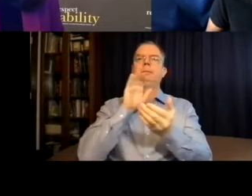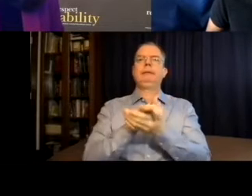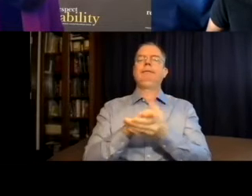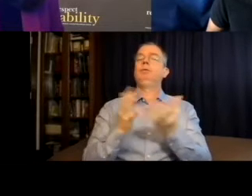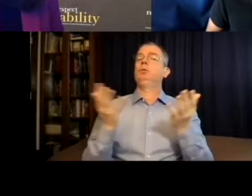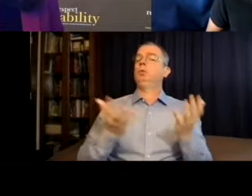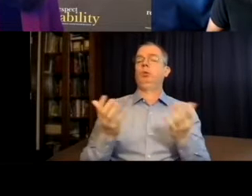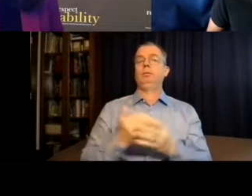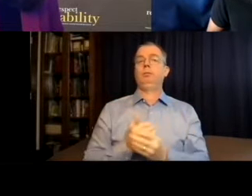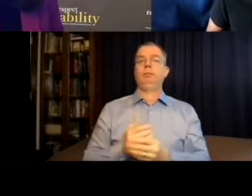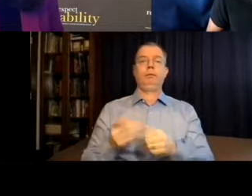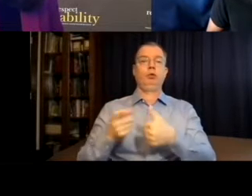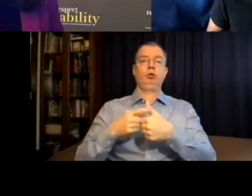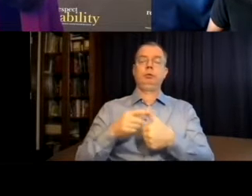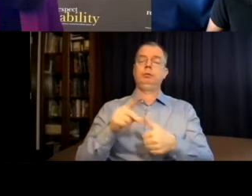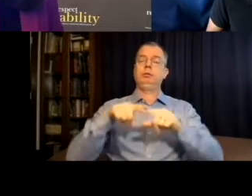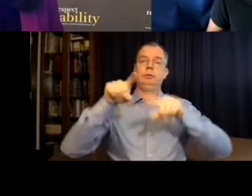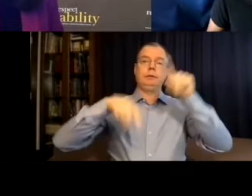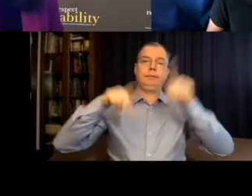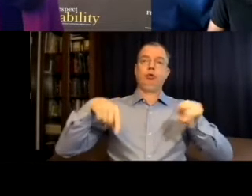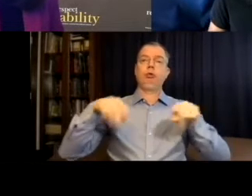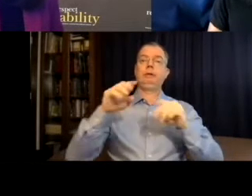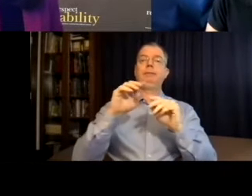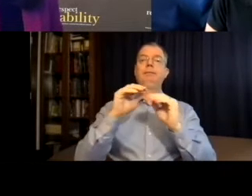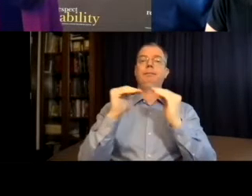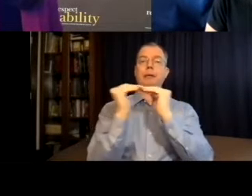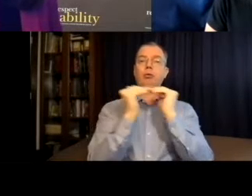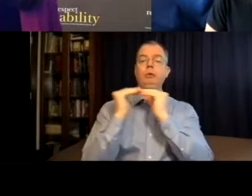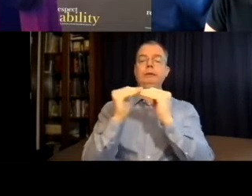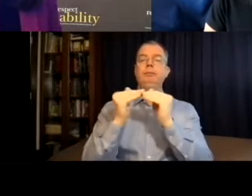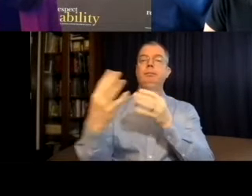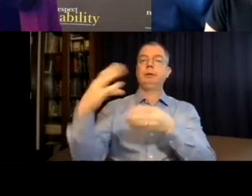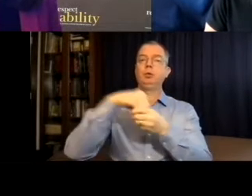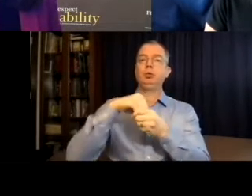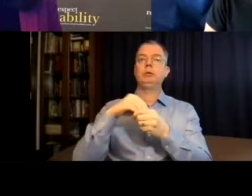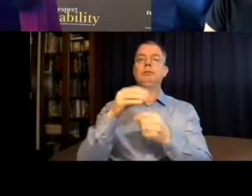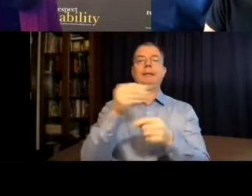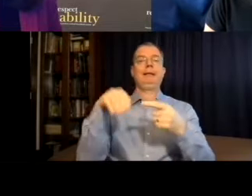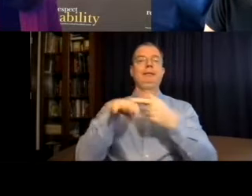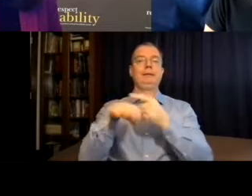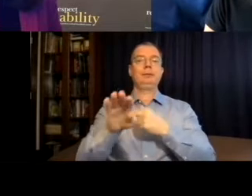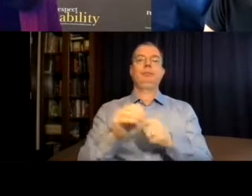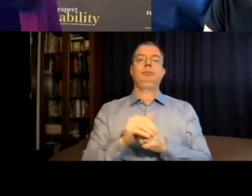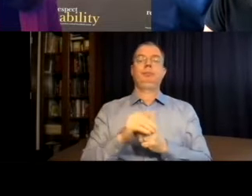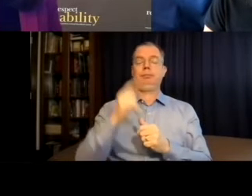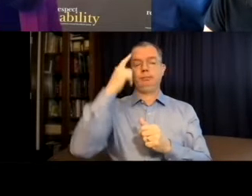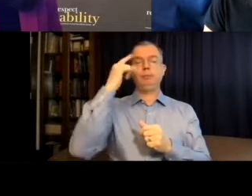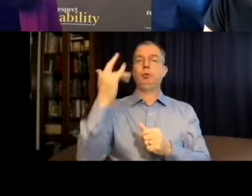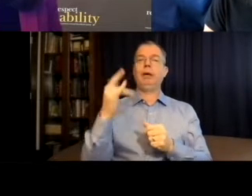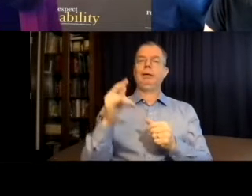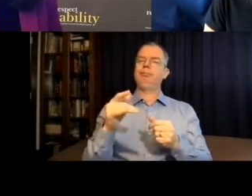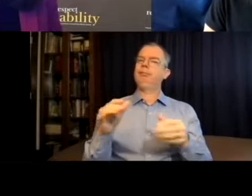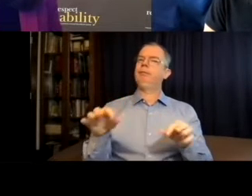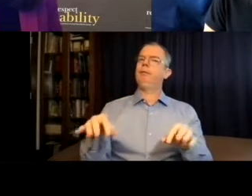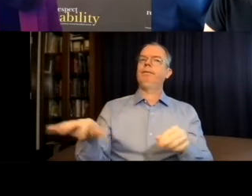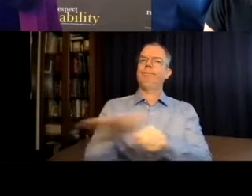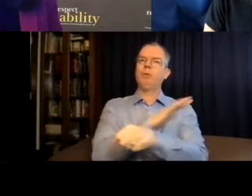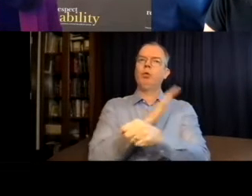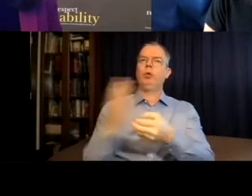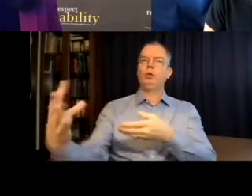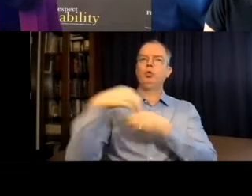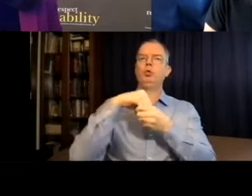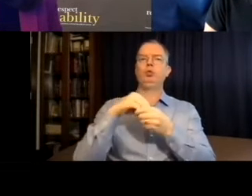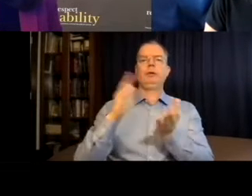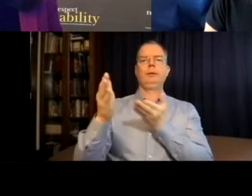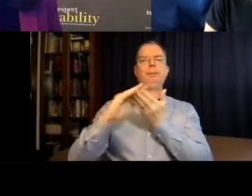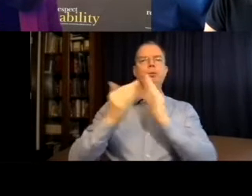Our three most important core tenets are diversity, equity, inclusion, and accessibility, so that we are